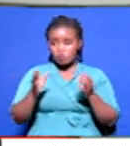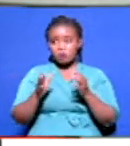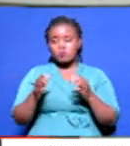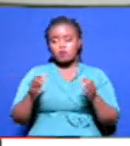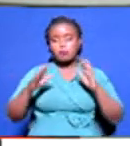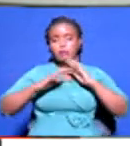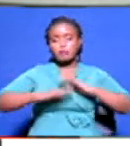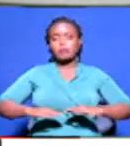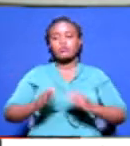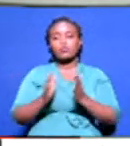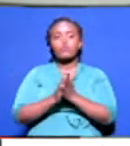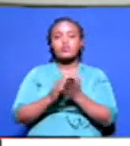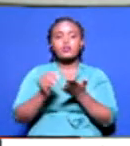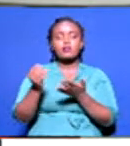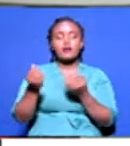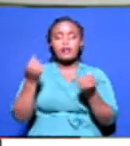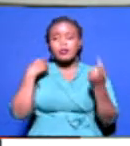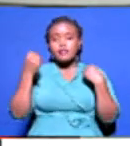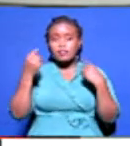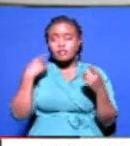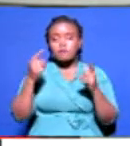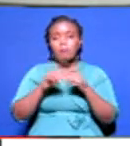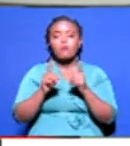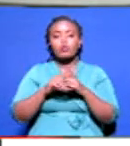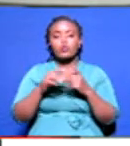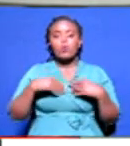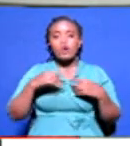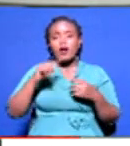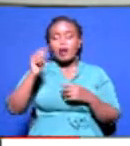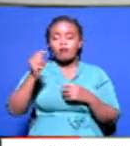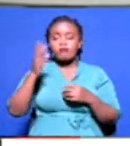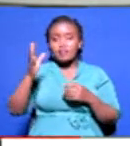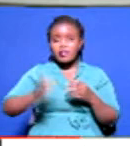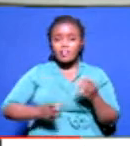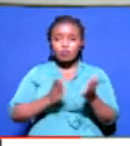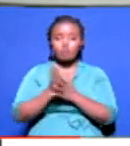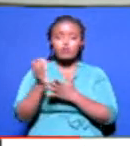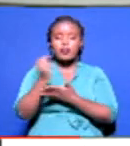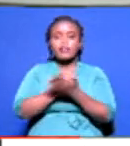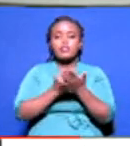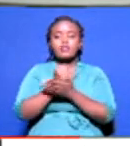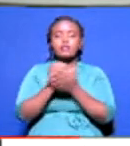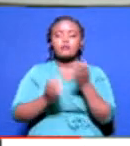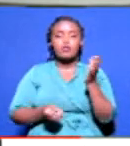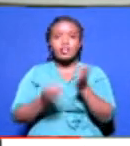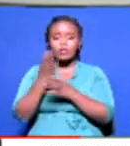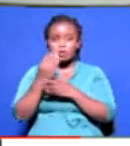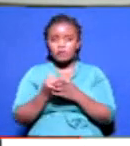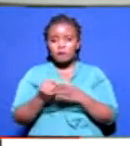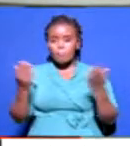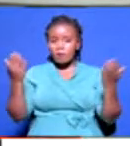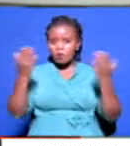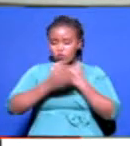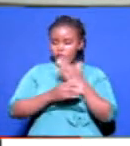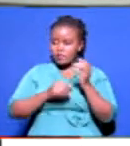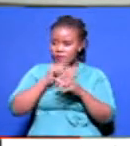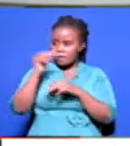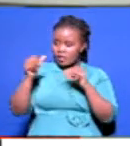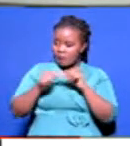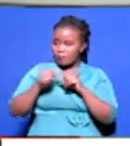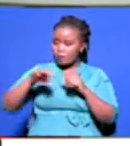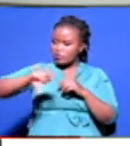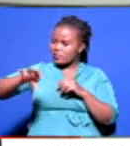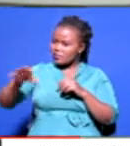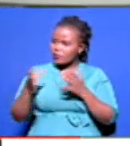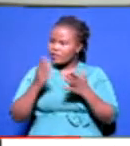by hills. It has placed Kenya on the world map in terms of tea production. In tonight's edition of County Fact File, we take a look